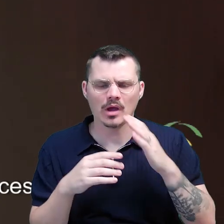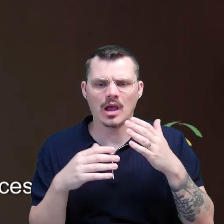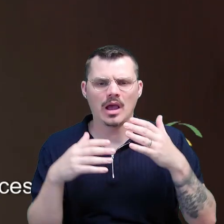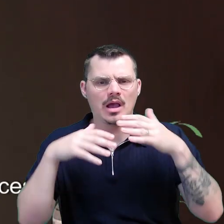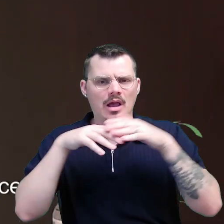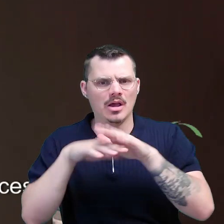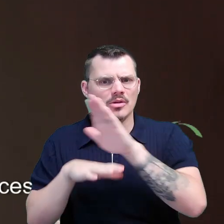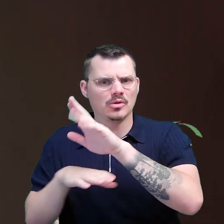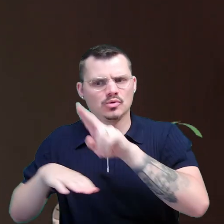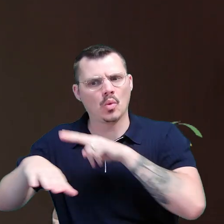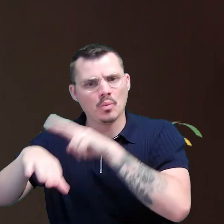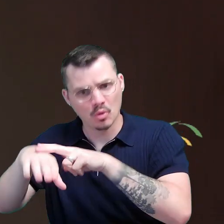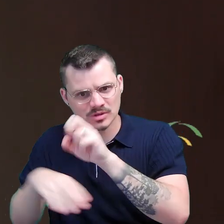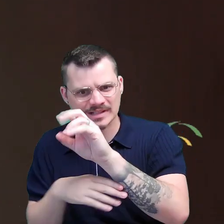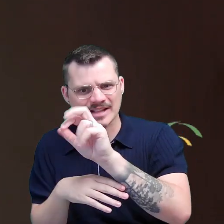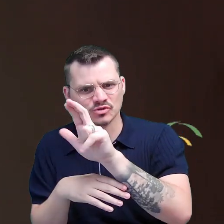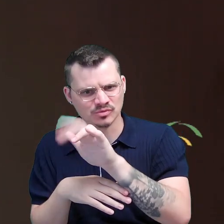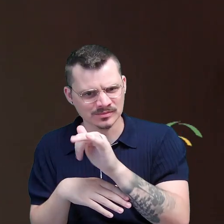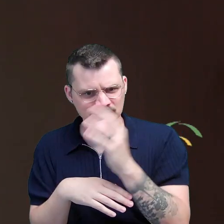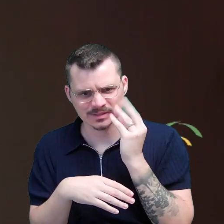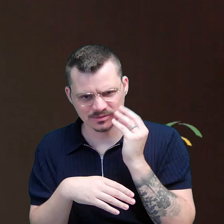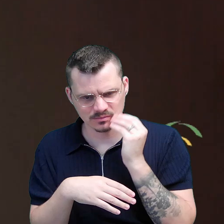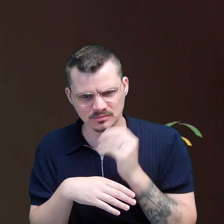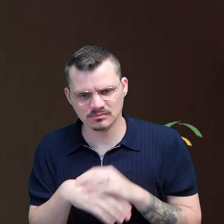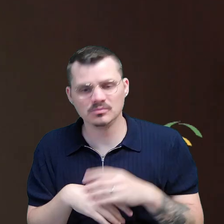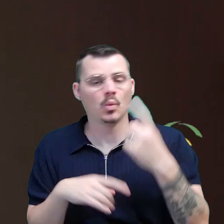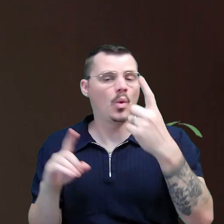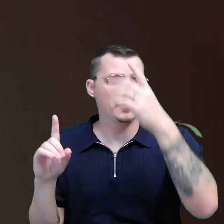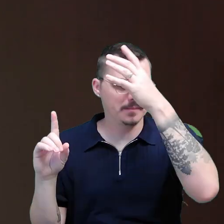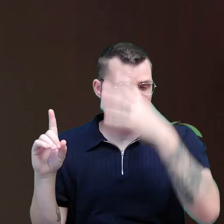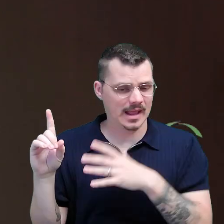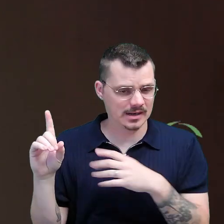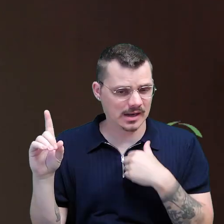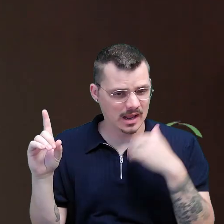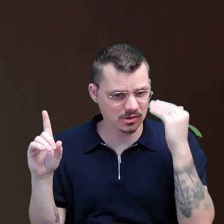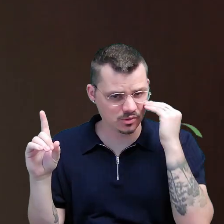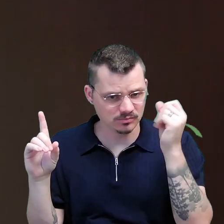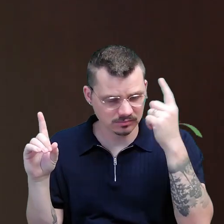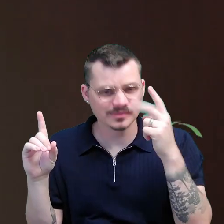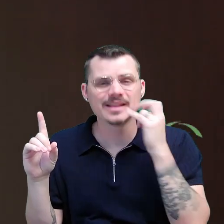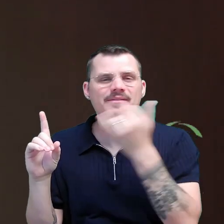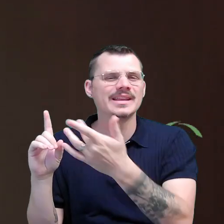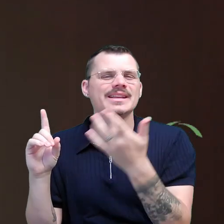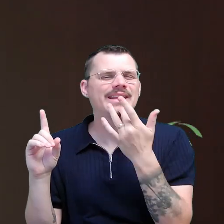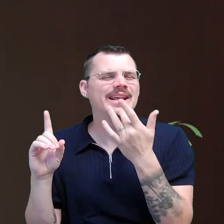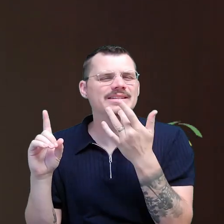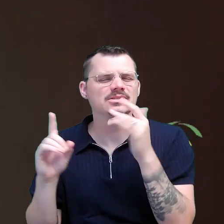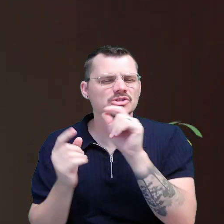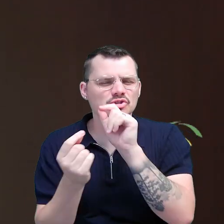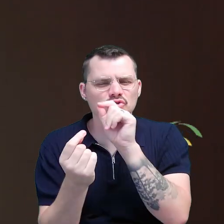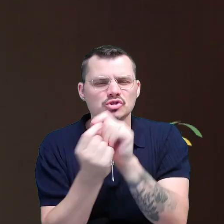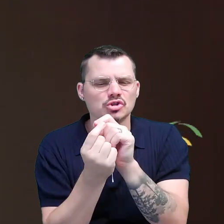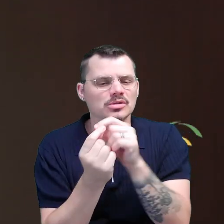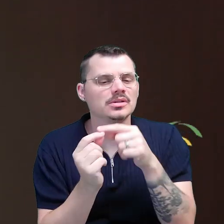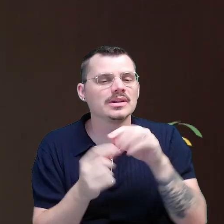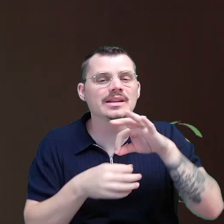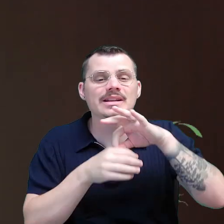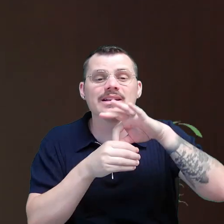sensory experiences. One fellow I knew, for example, if he tasted a certain flavor of